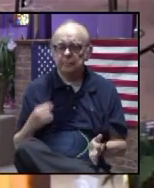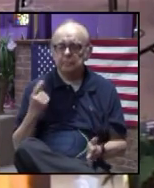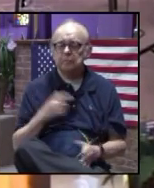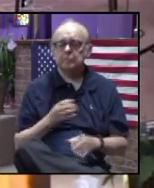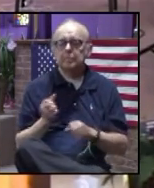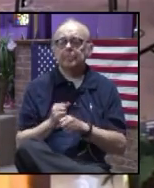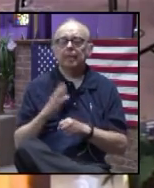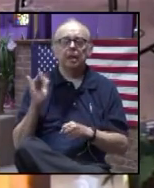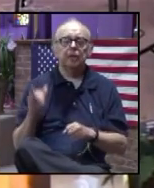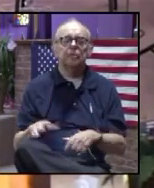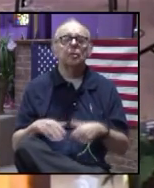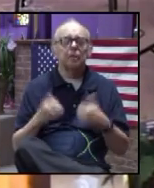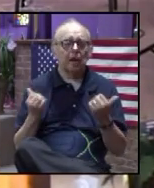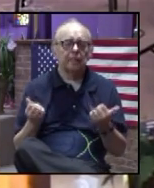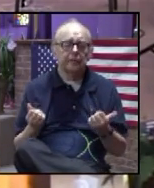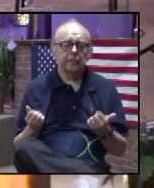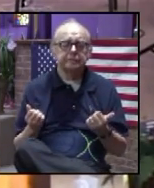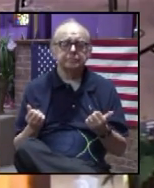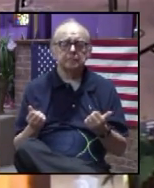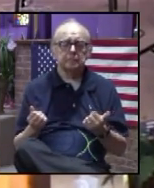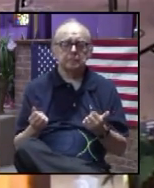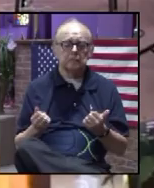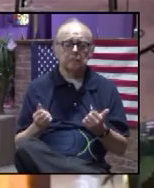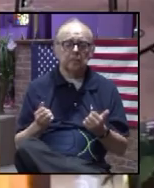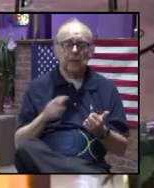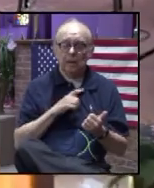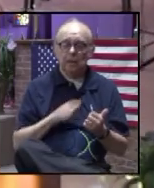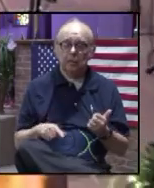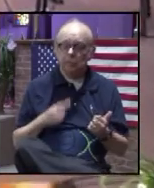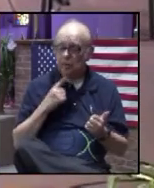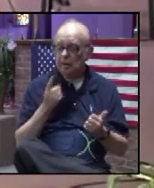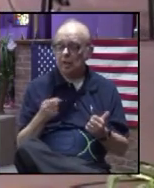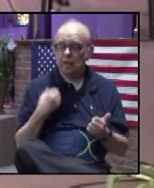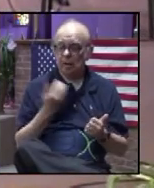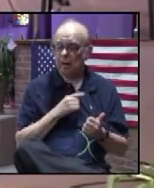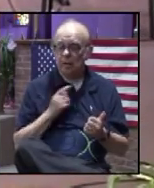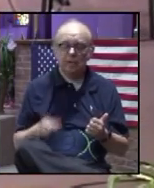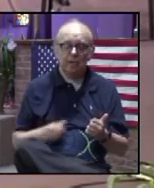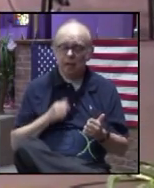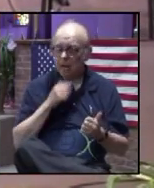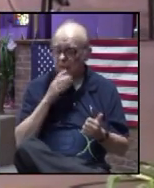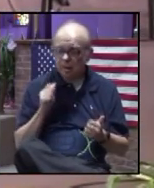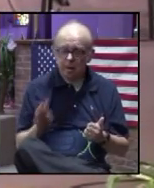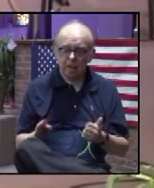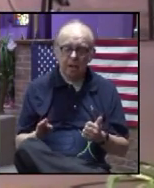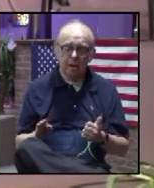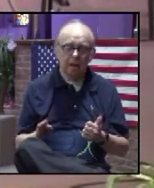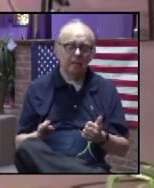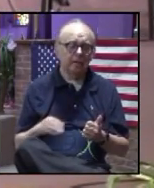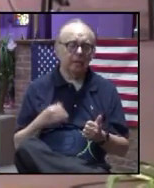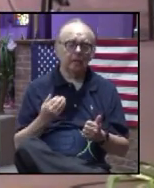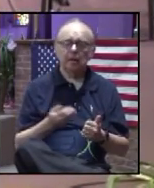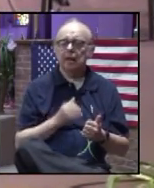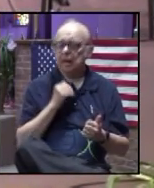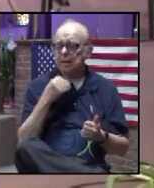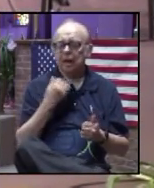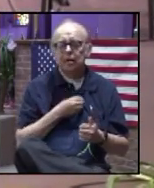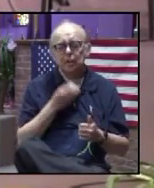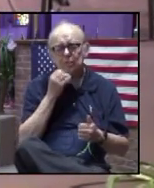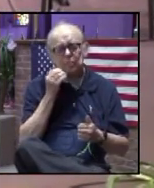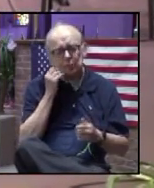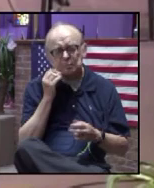get eternal life. He is our Lord, not our job, not our homes, not our kids, not our money.